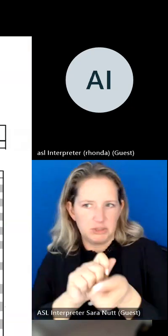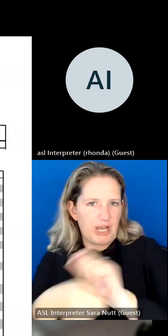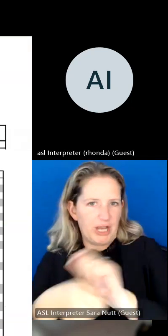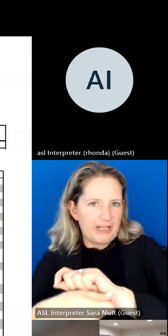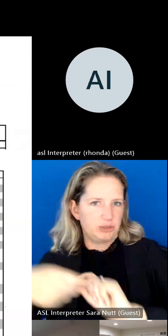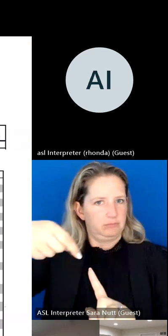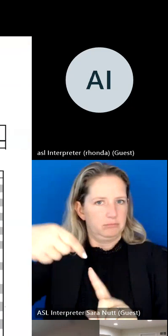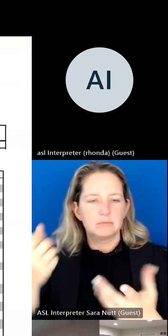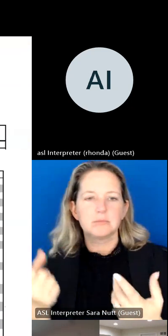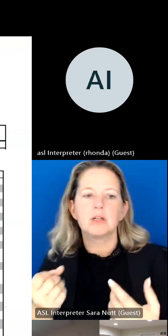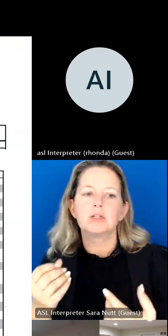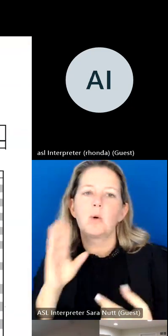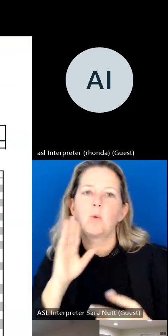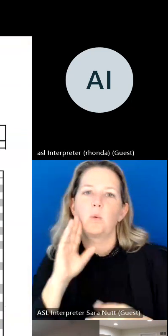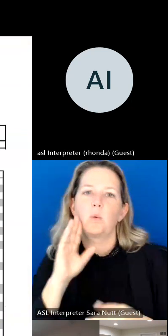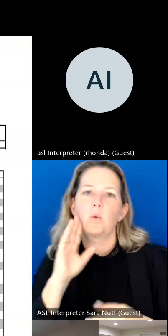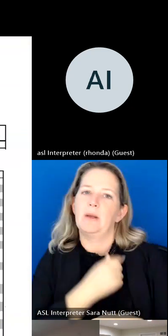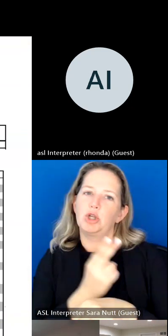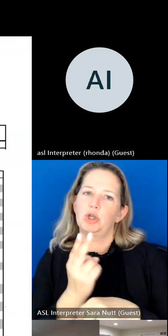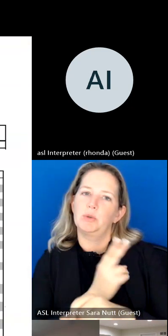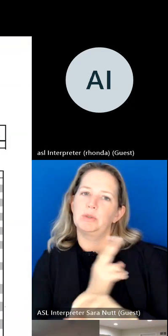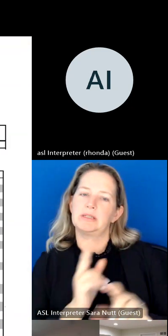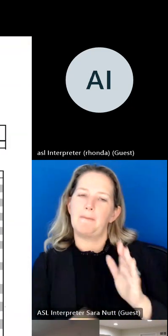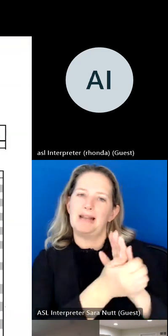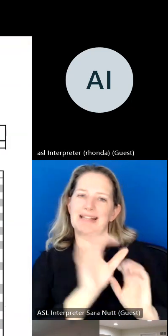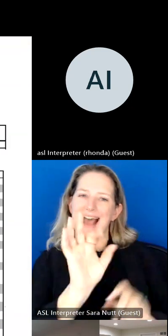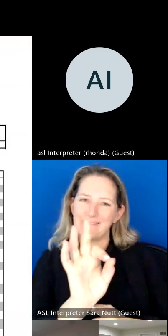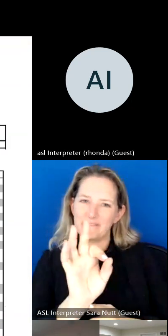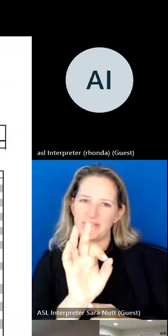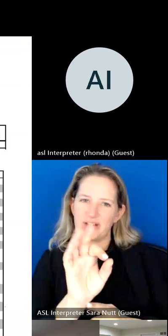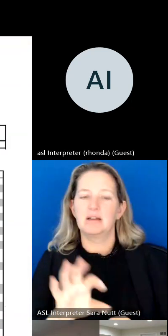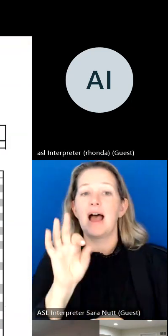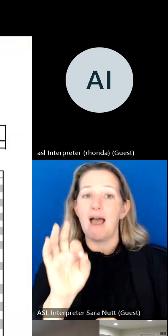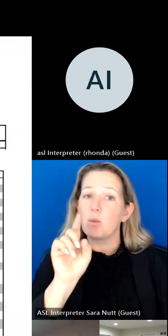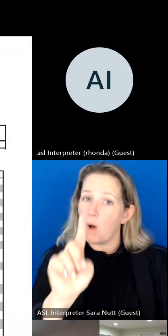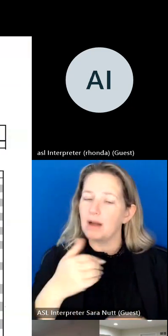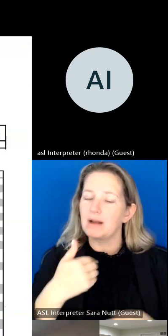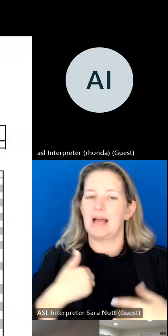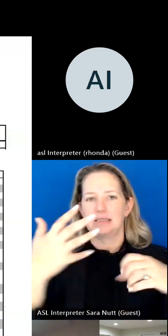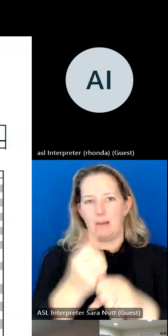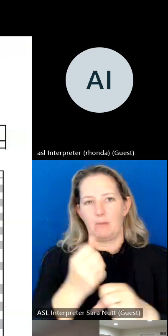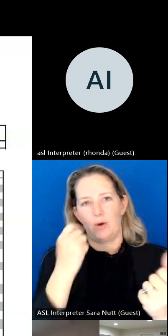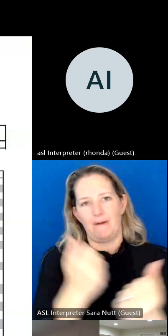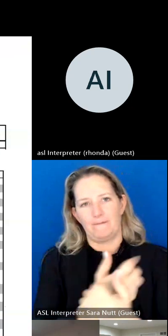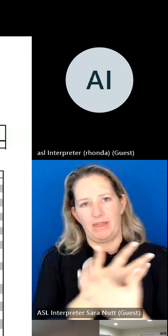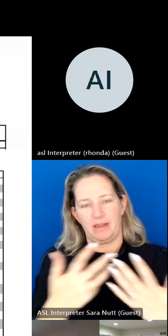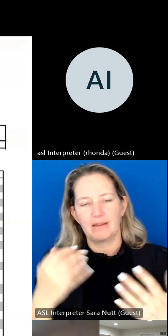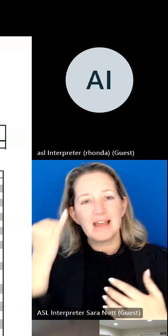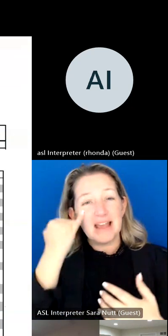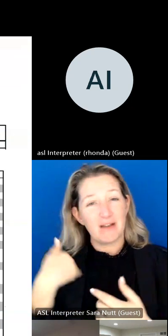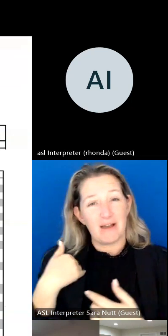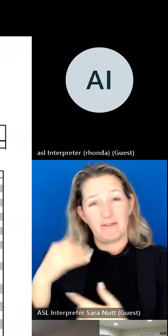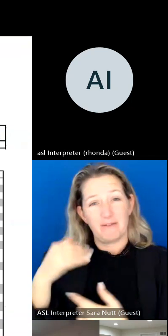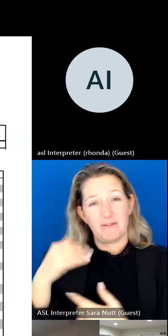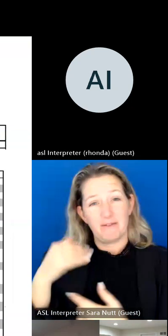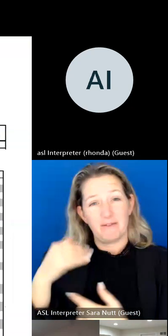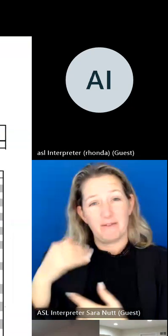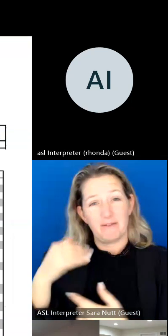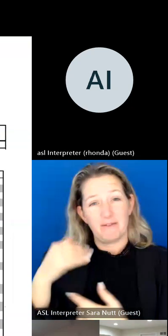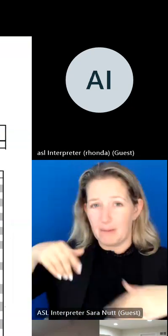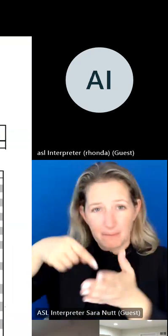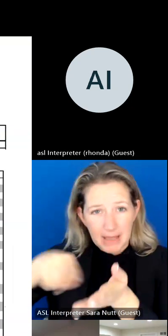again, we go to Appendix F, and F1 lists the summary of everything, the unpaid obligations. You can see the adjustments and things